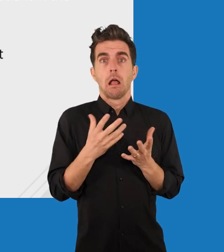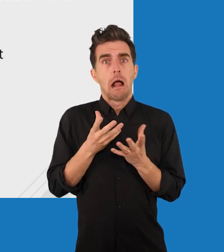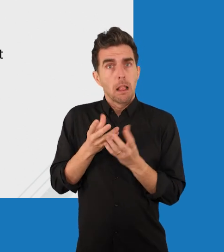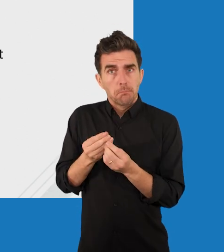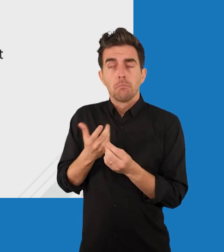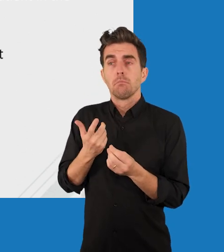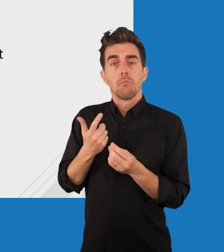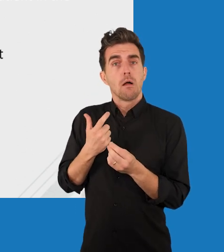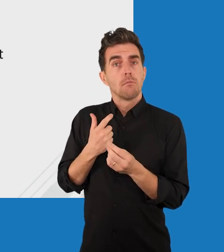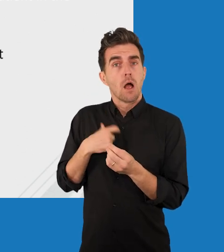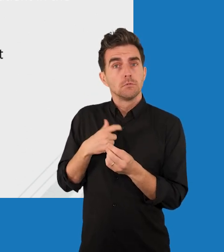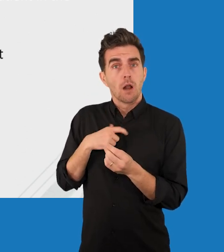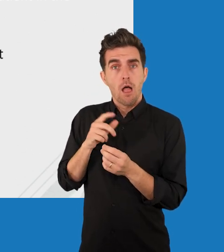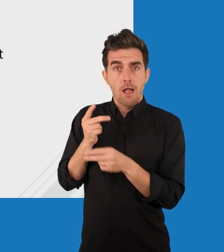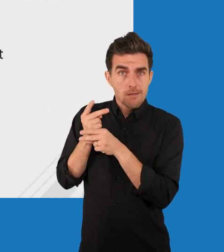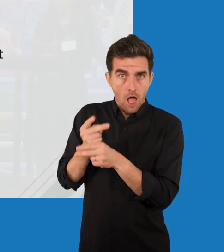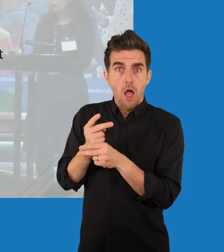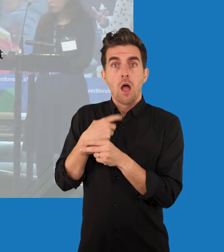So with regard to her,